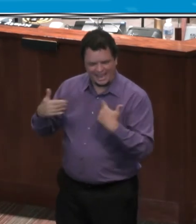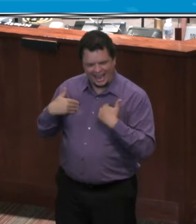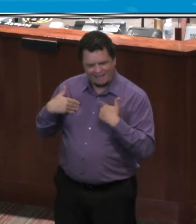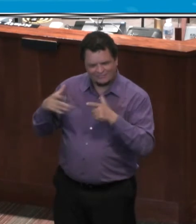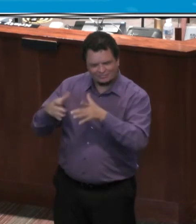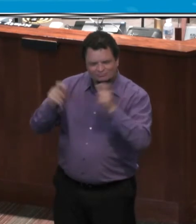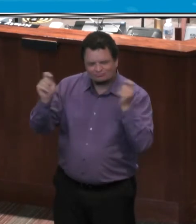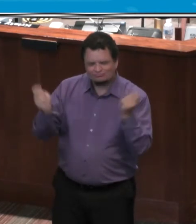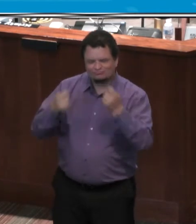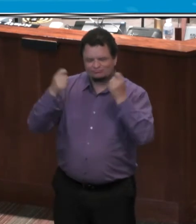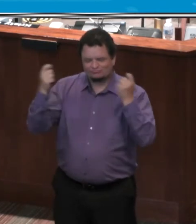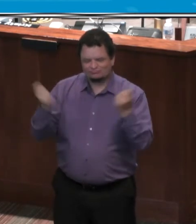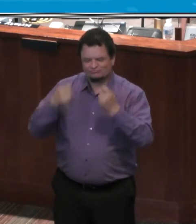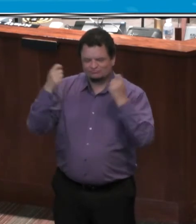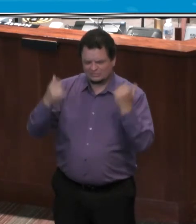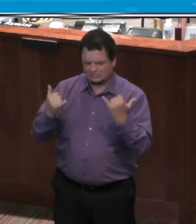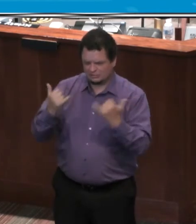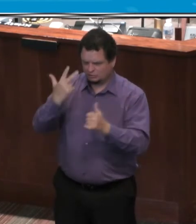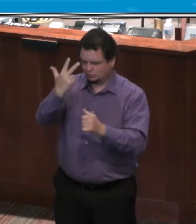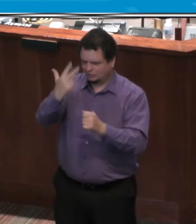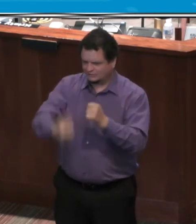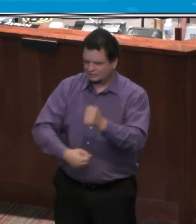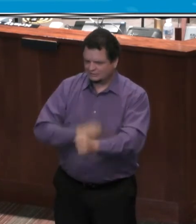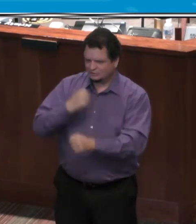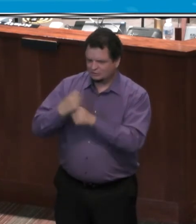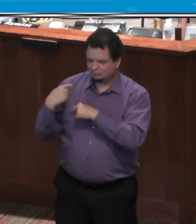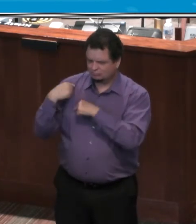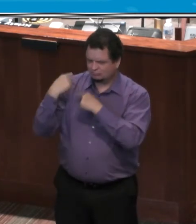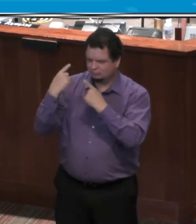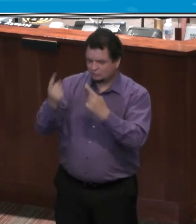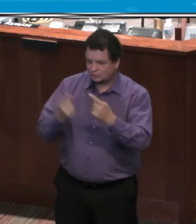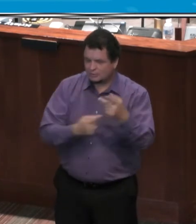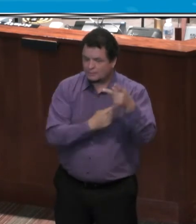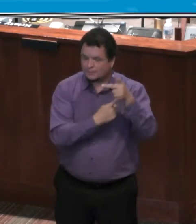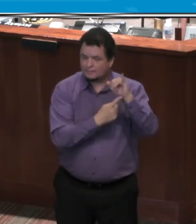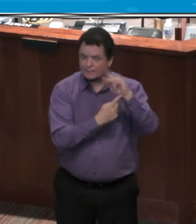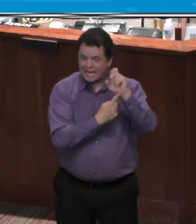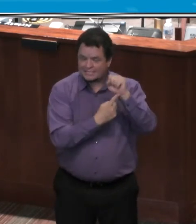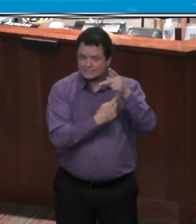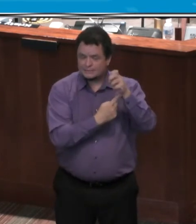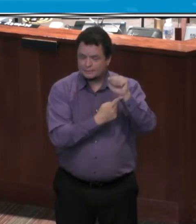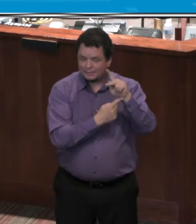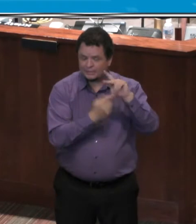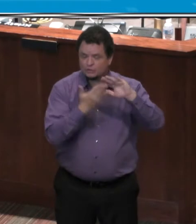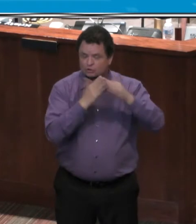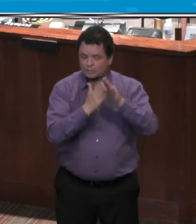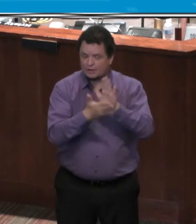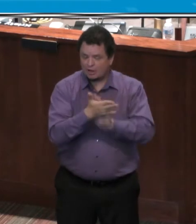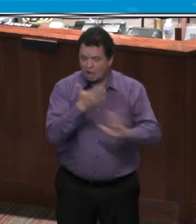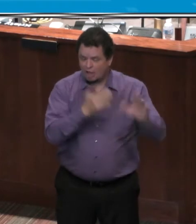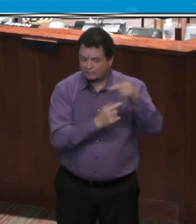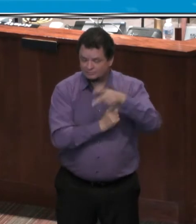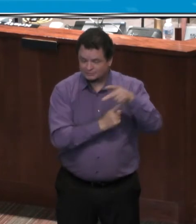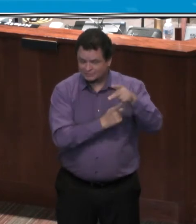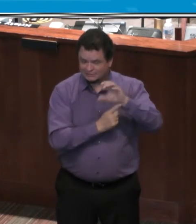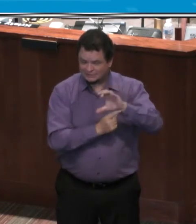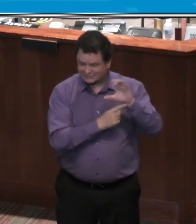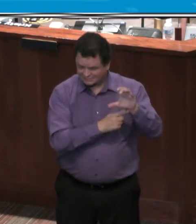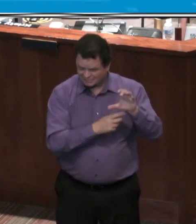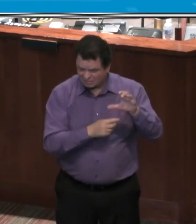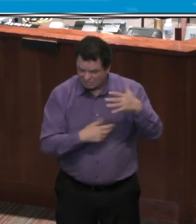at Pikes Peak Community College. And at its peak, 500 people showed up, and it was really kind